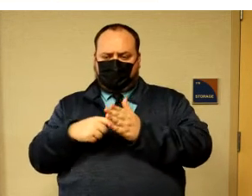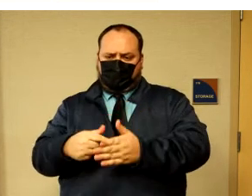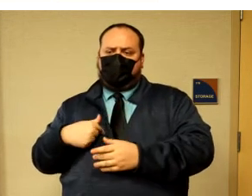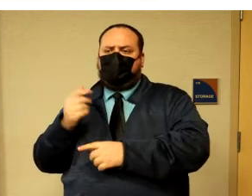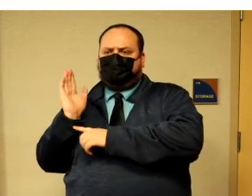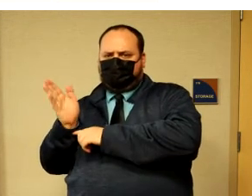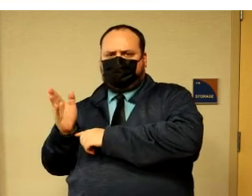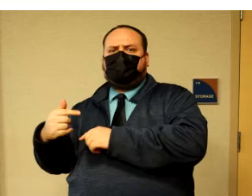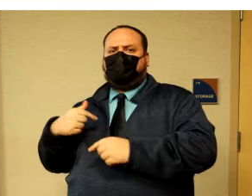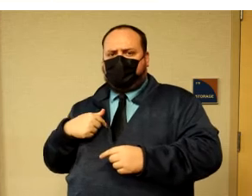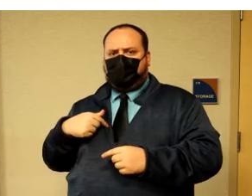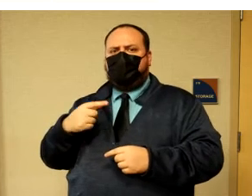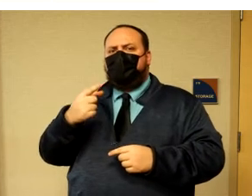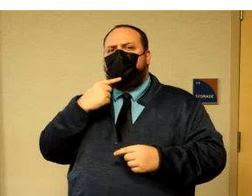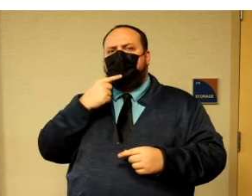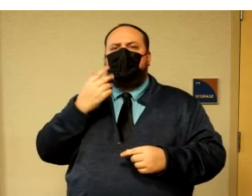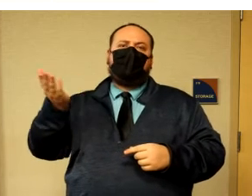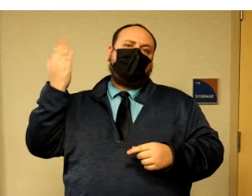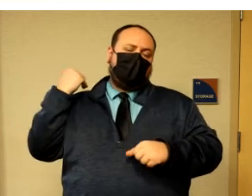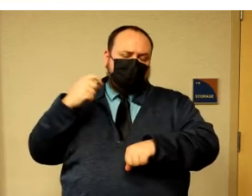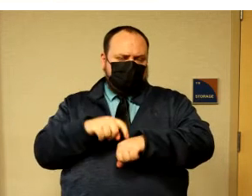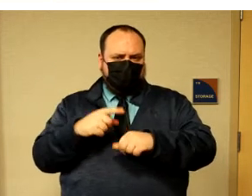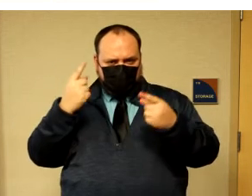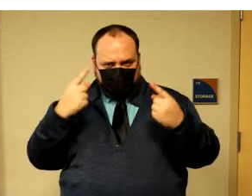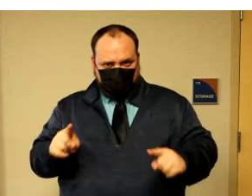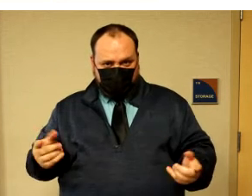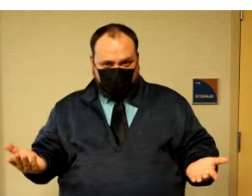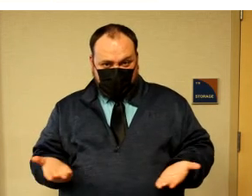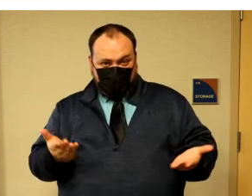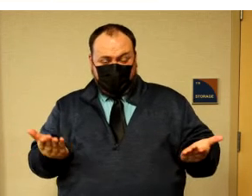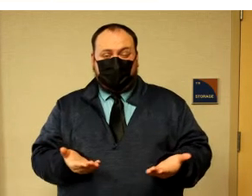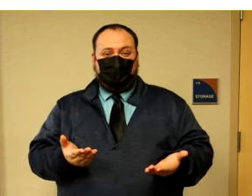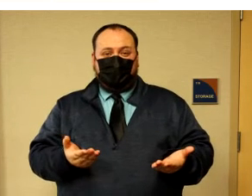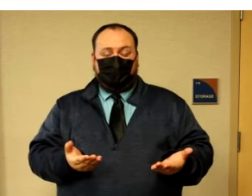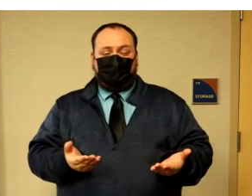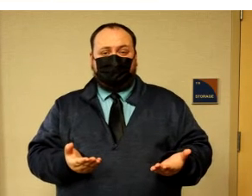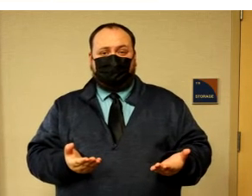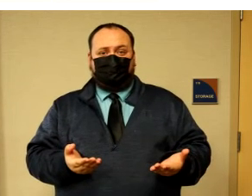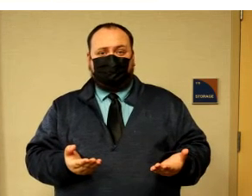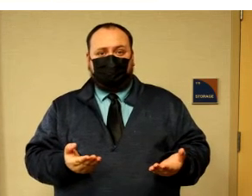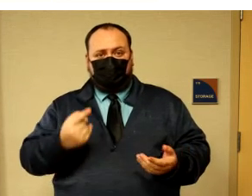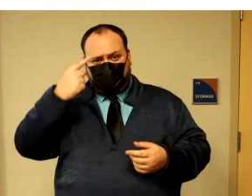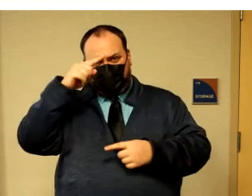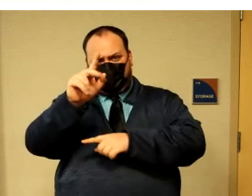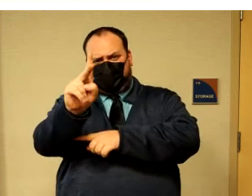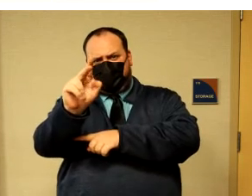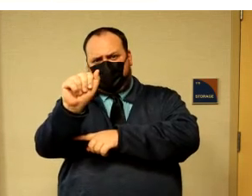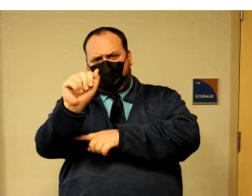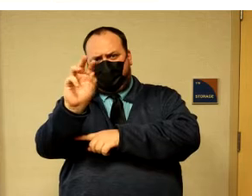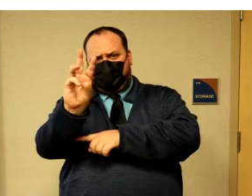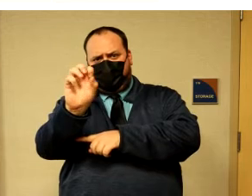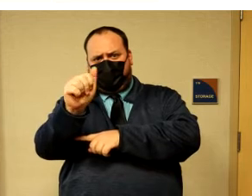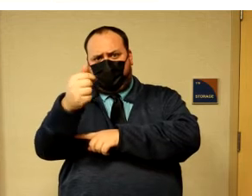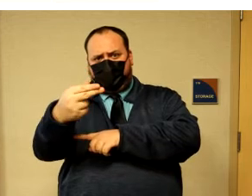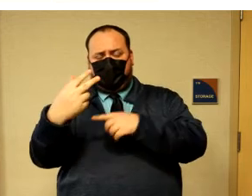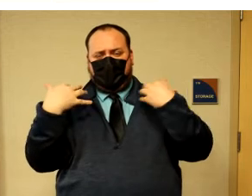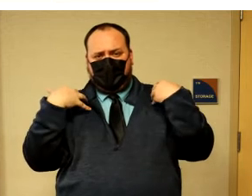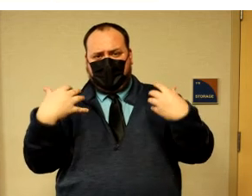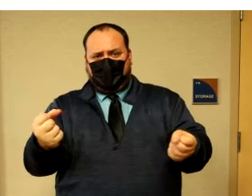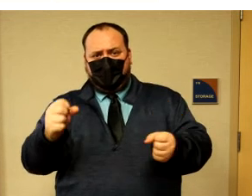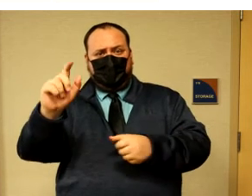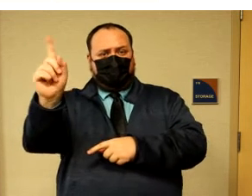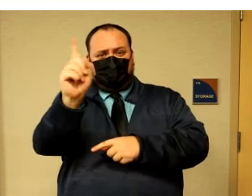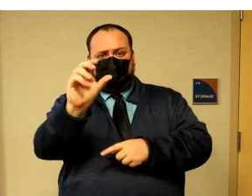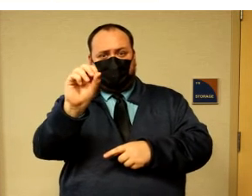time, and you said that the last time that redistricting happened here for you, for Kaweah health zones was